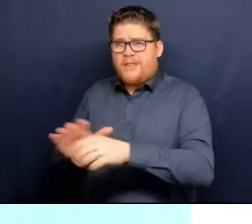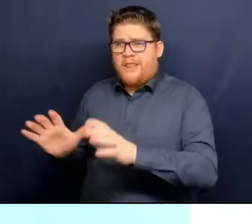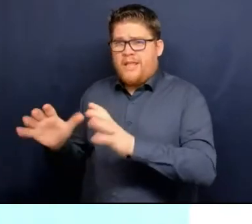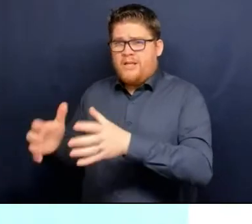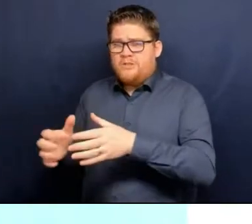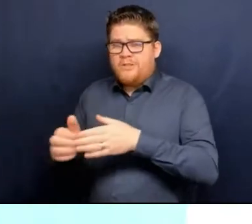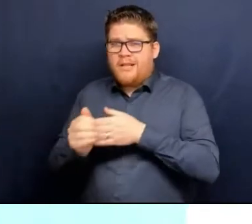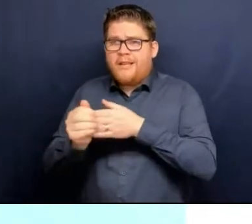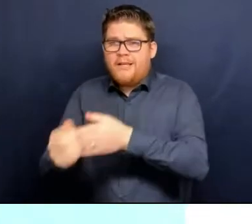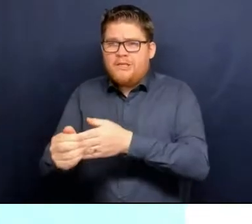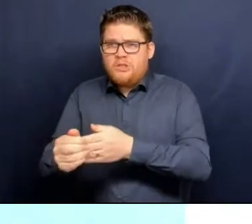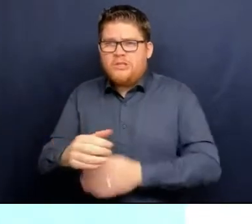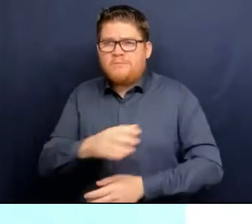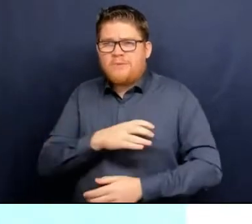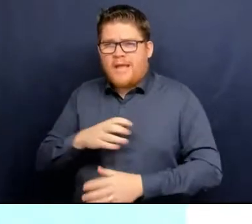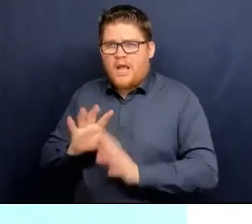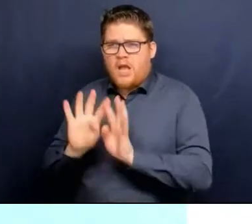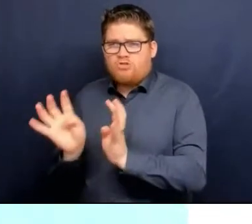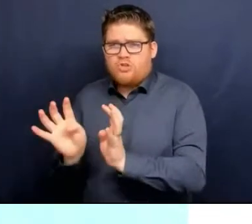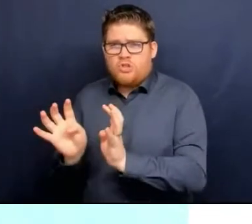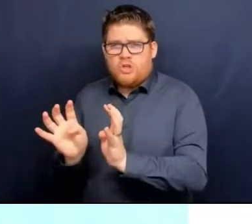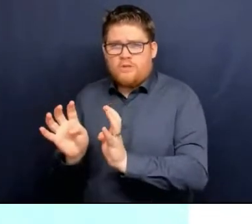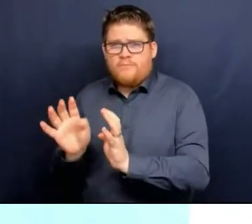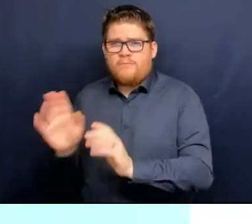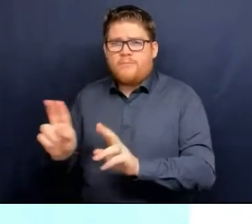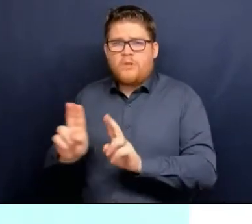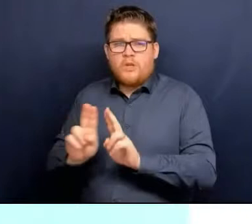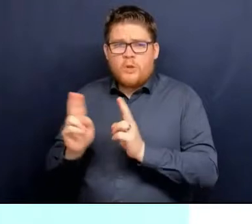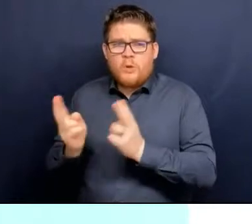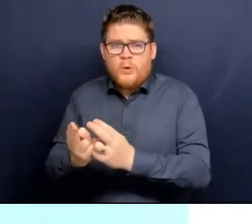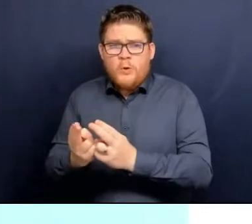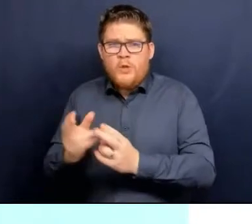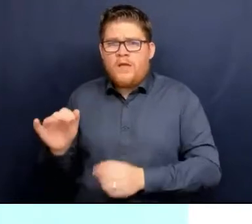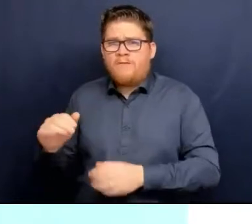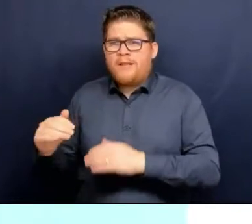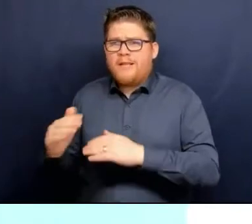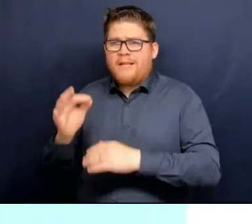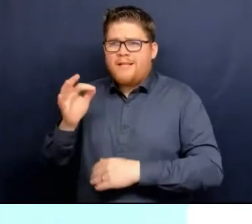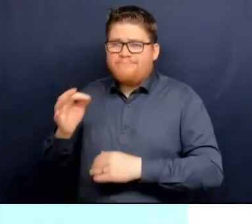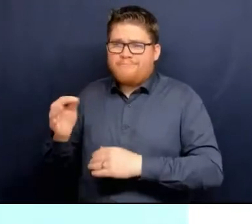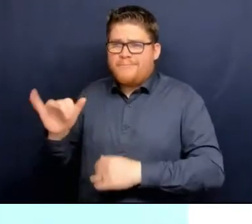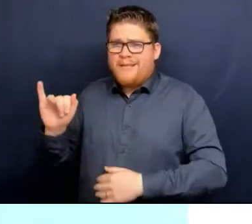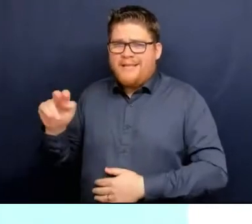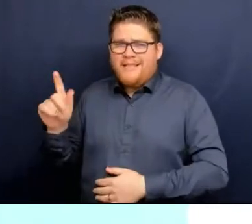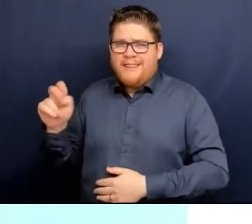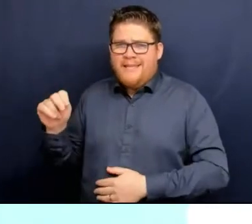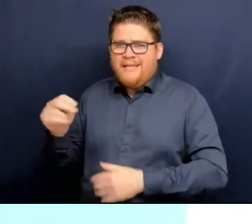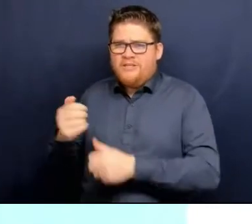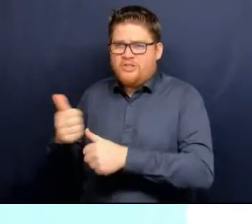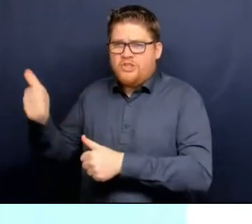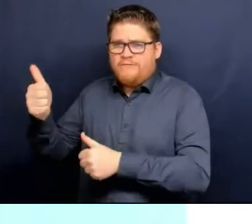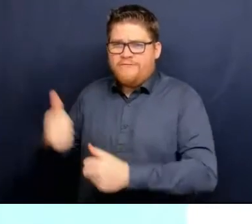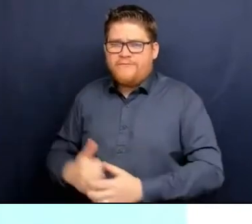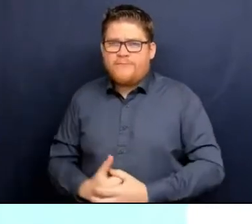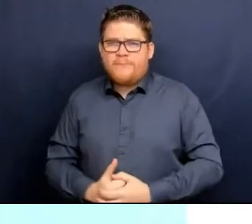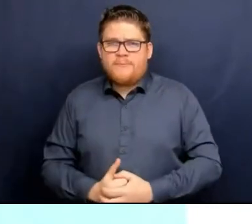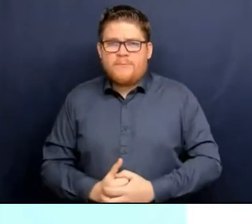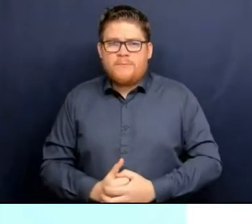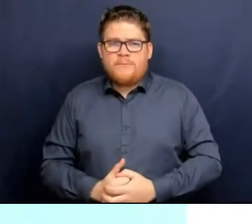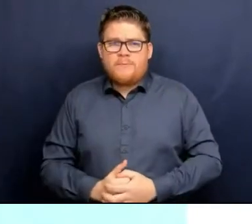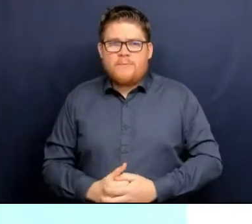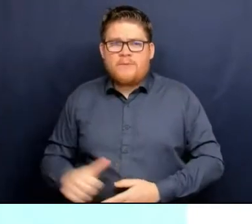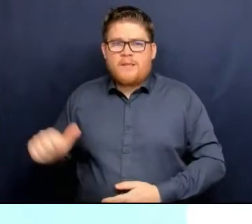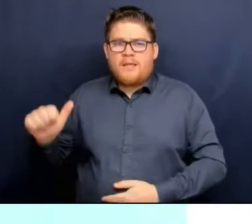First Nations, the Union of BC Indian Chiefs, First Nations Summit, as well as the Alliance of Modern Treaty Nations and the First